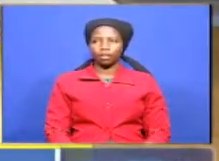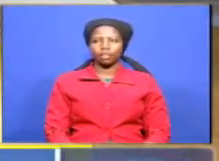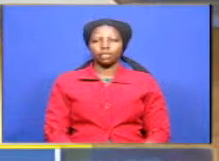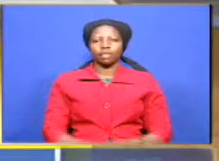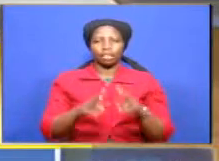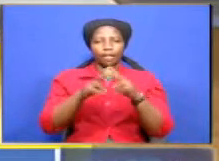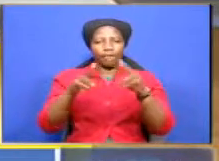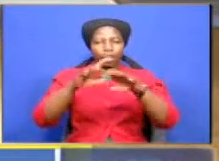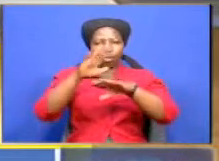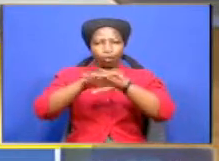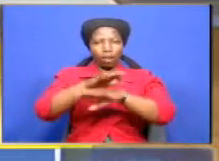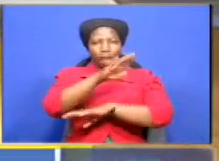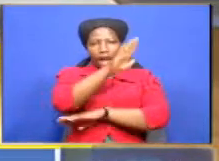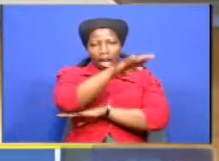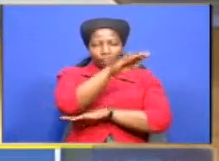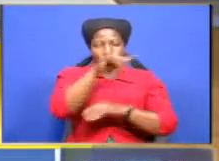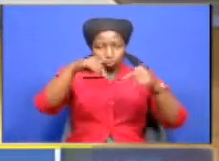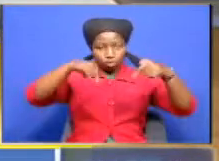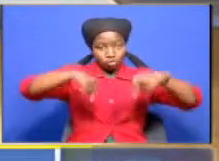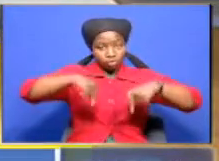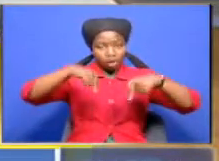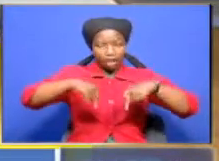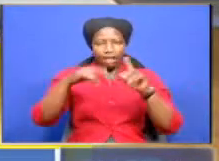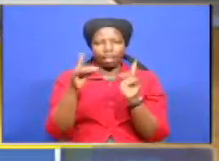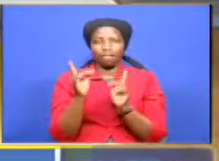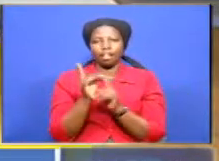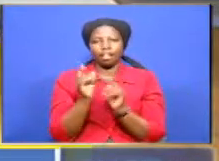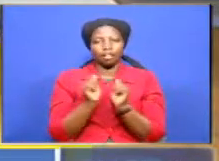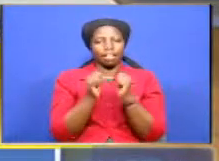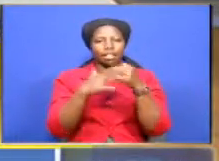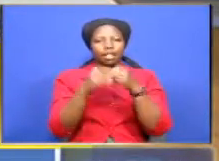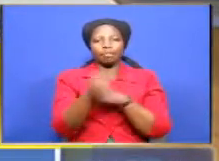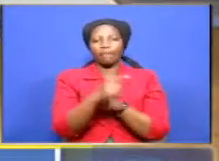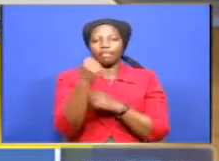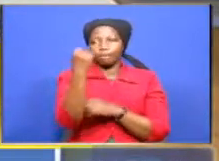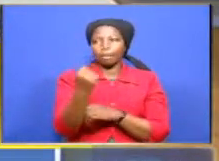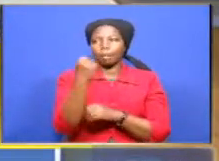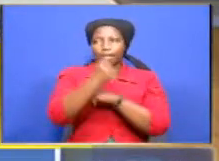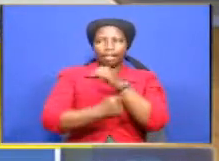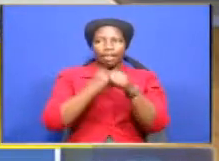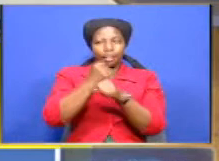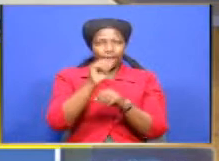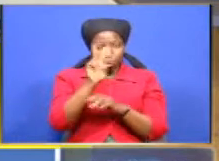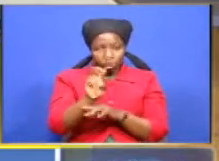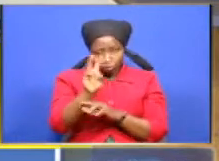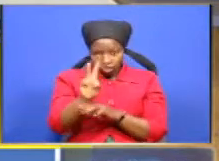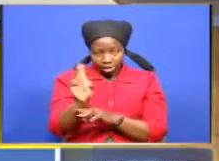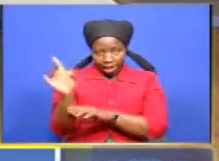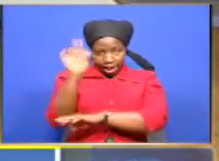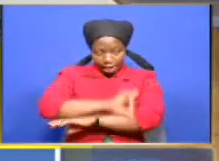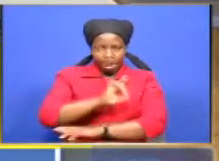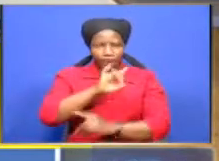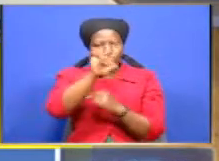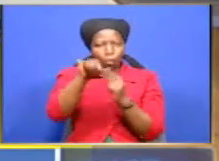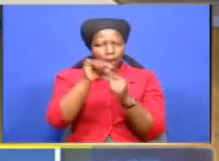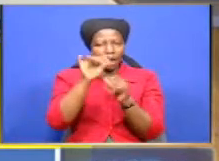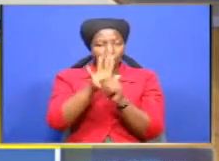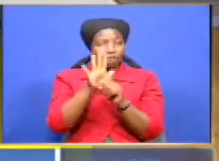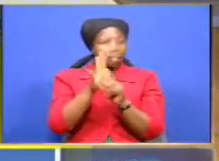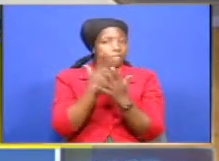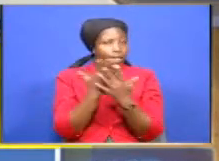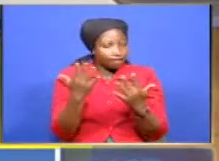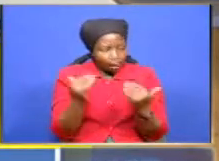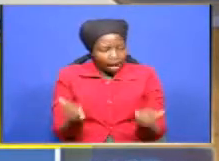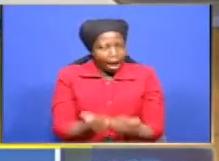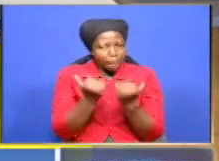A very good afternoon today, being the 19th day of May 2020, a day when a lot indeed has been happening in